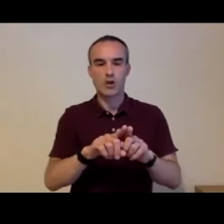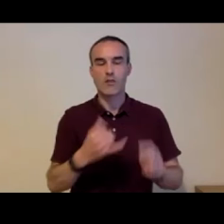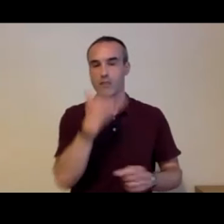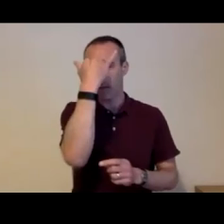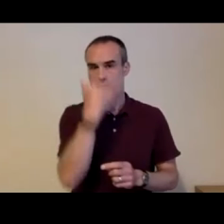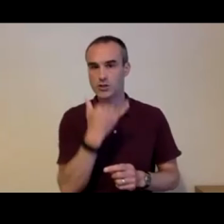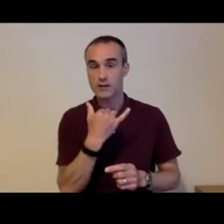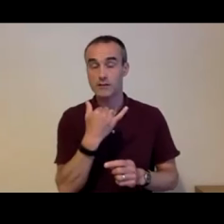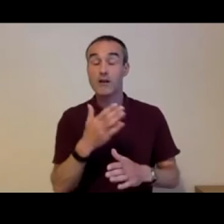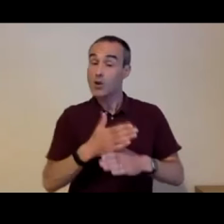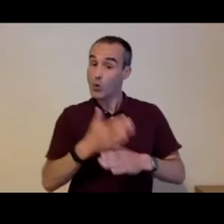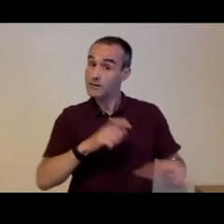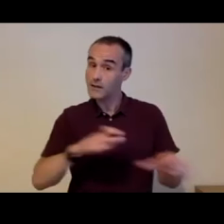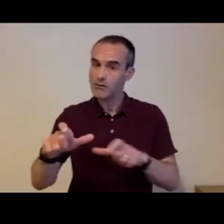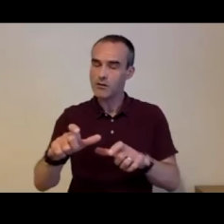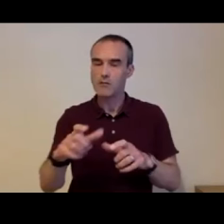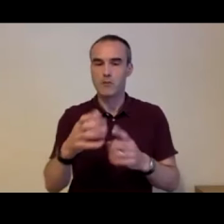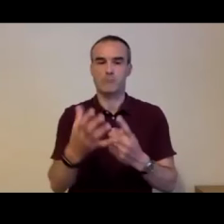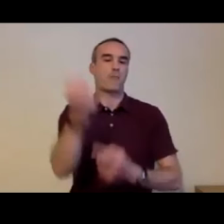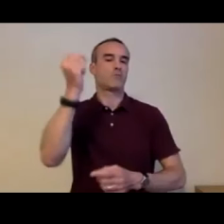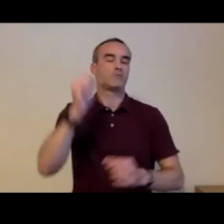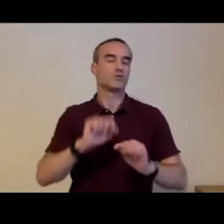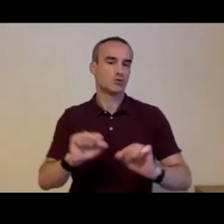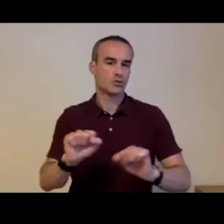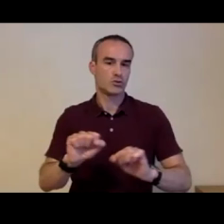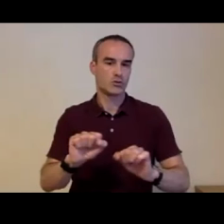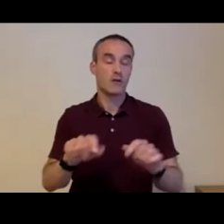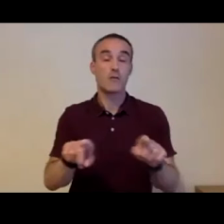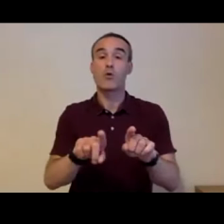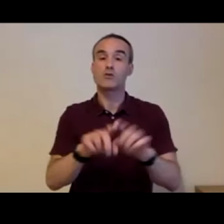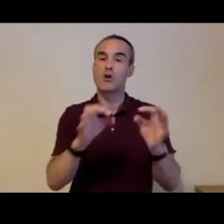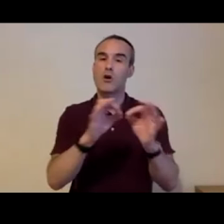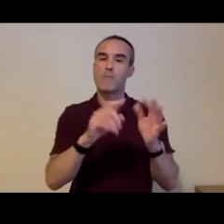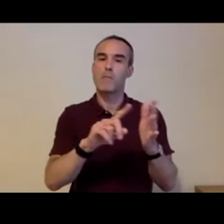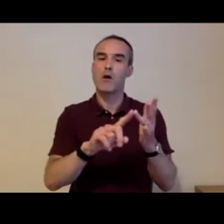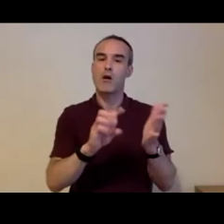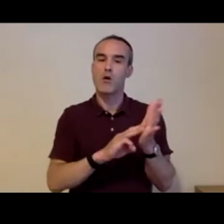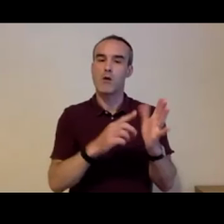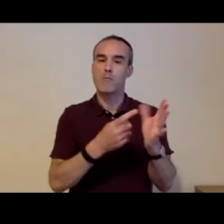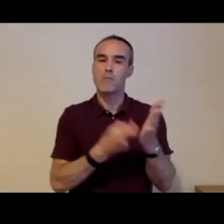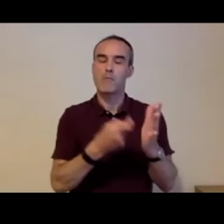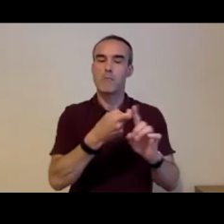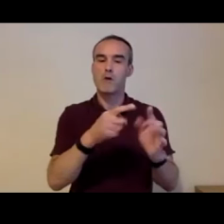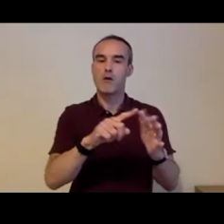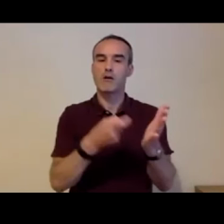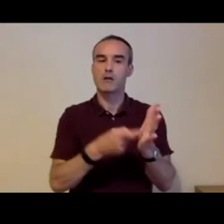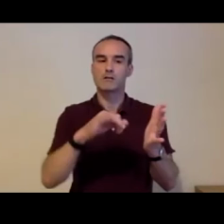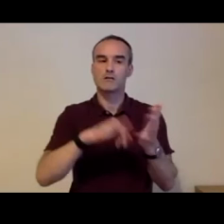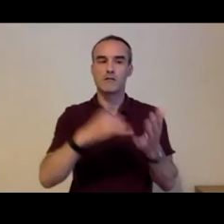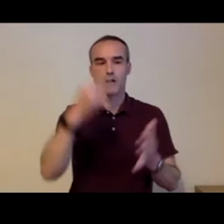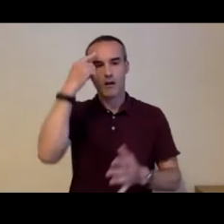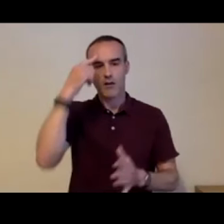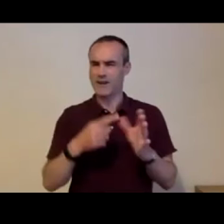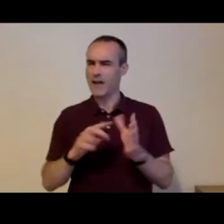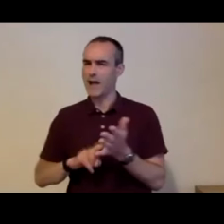yet. And then biomarkers. Anna Schilder's going to talk, I think, a little bit about this in her presentation in a minute. And